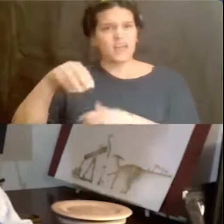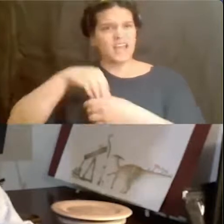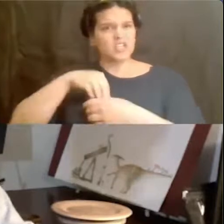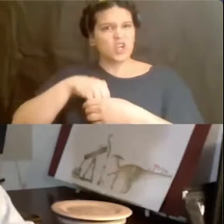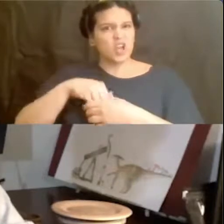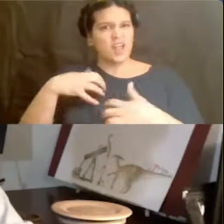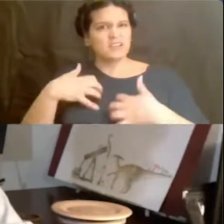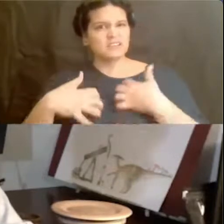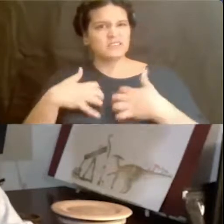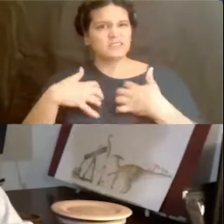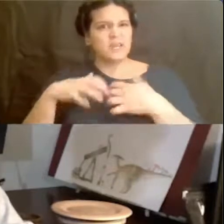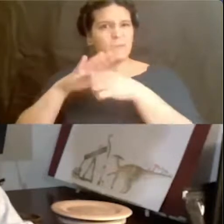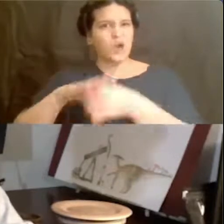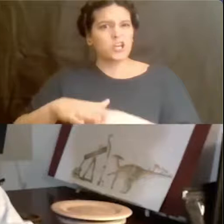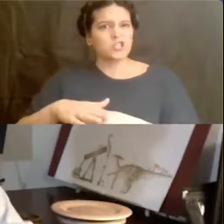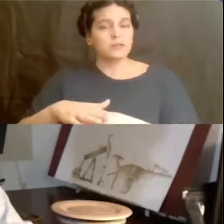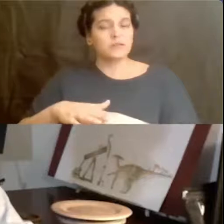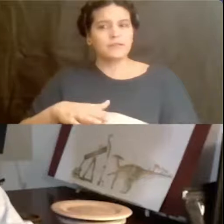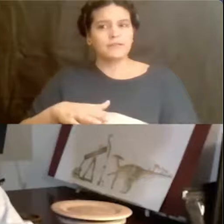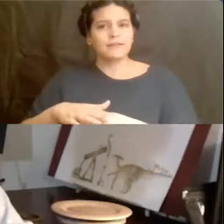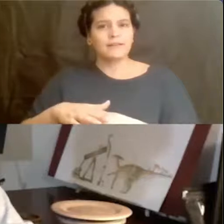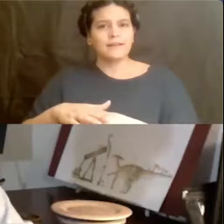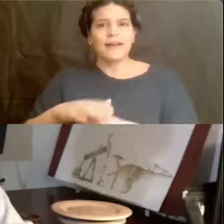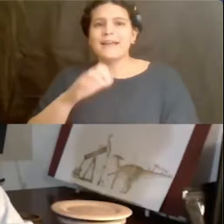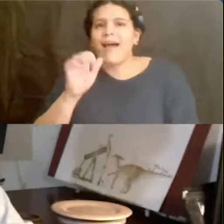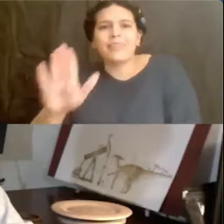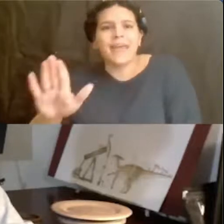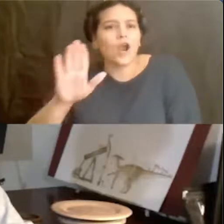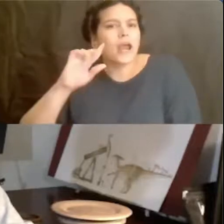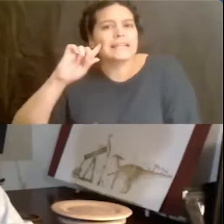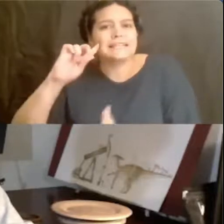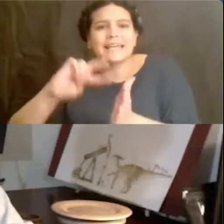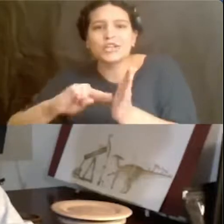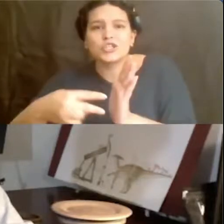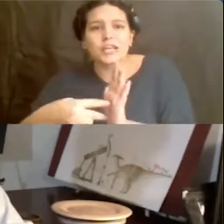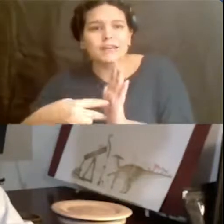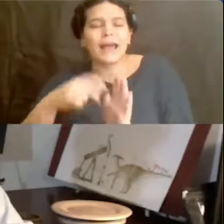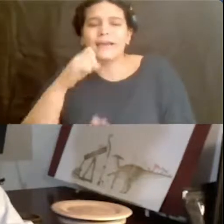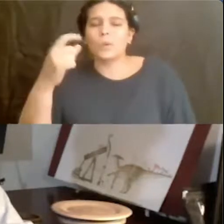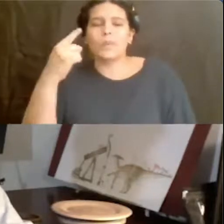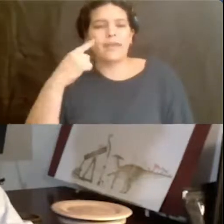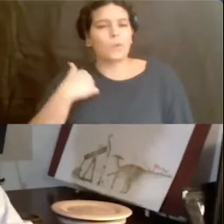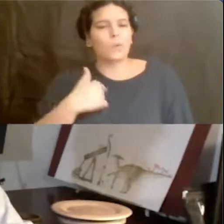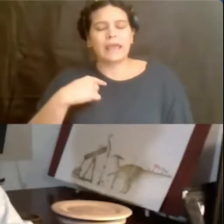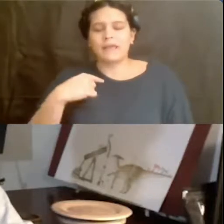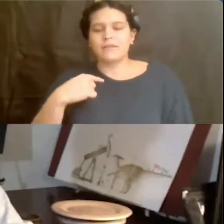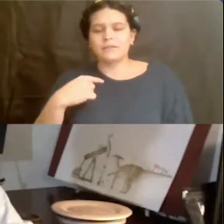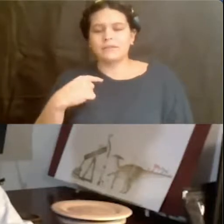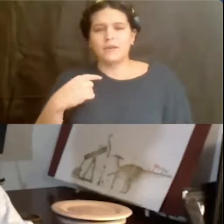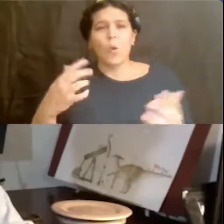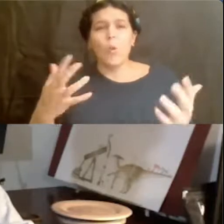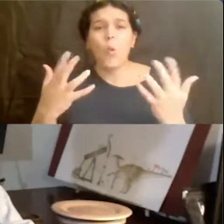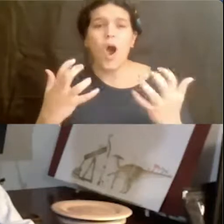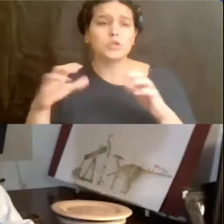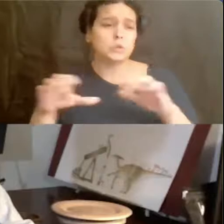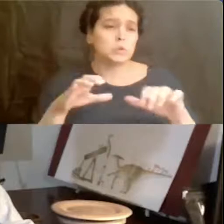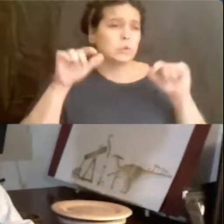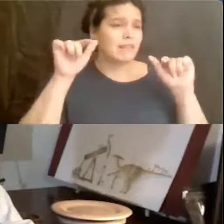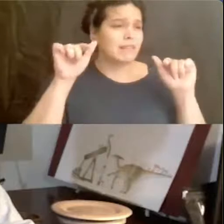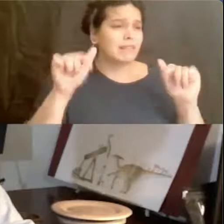we necessarily intend to do this, or